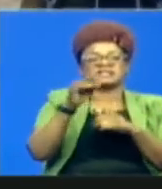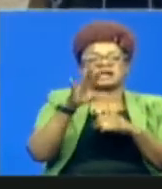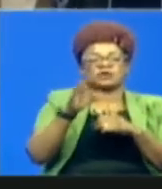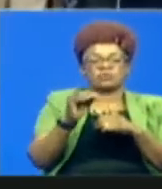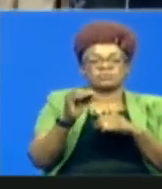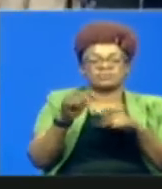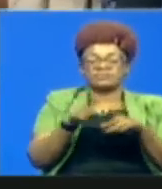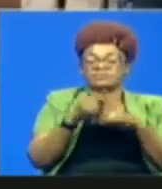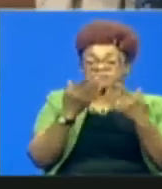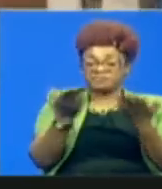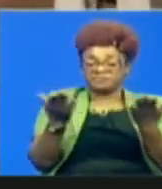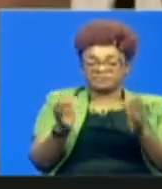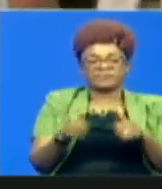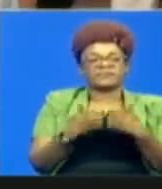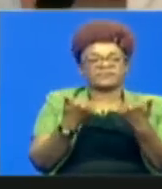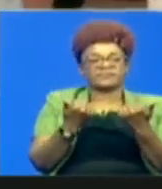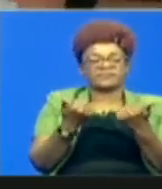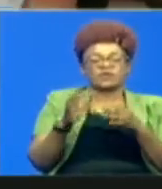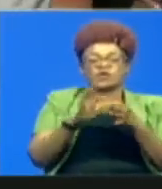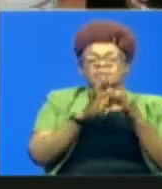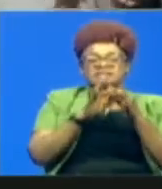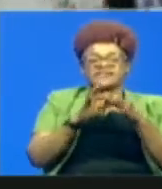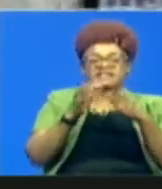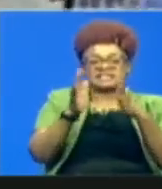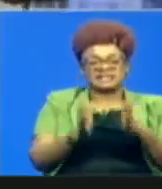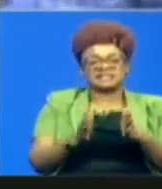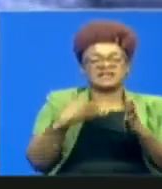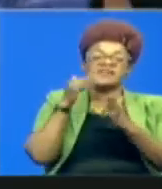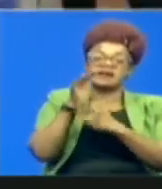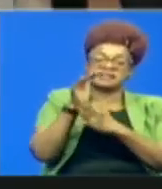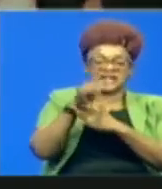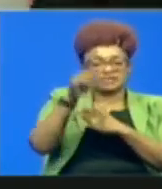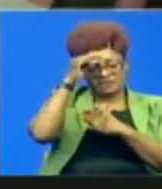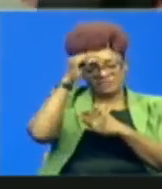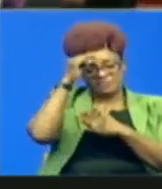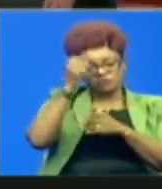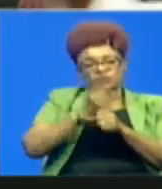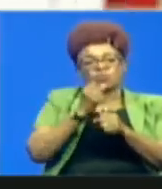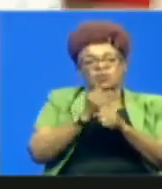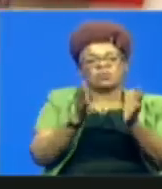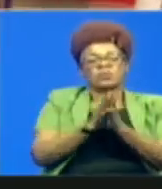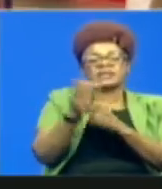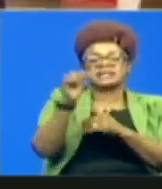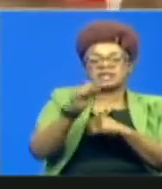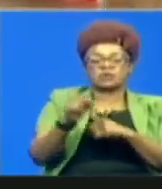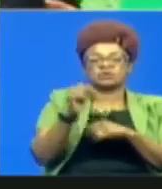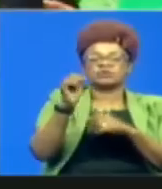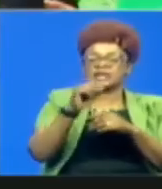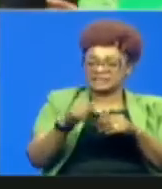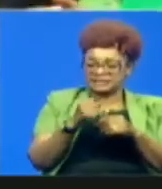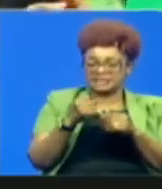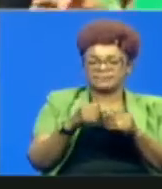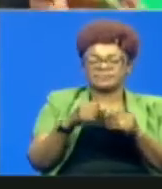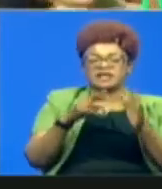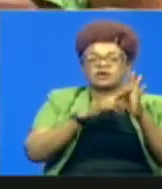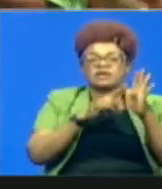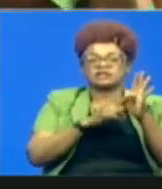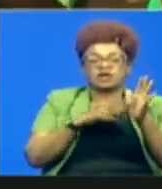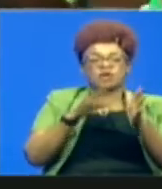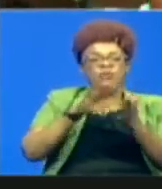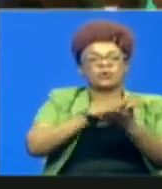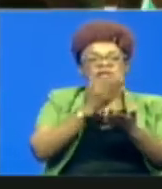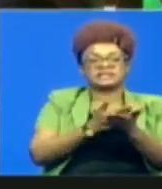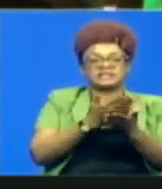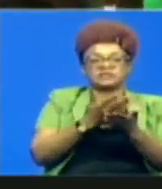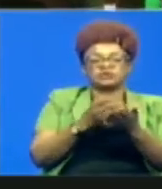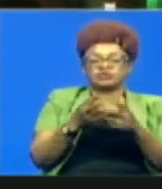this transpires, cooperative leaders have asked the government to work with the SACCO Society Regulatory Authority to crack